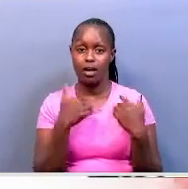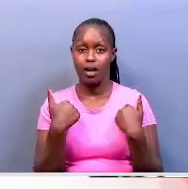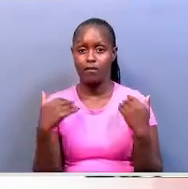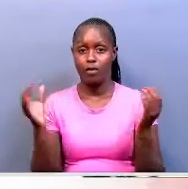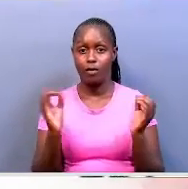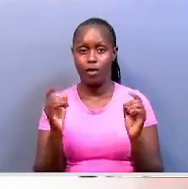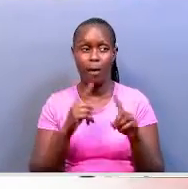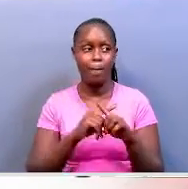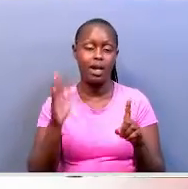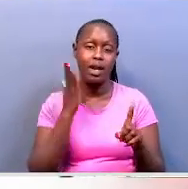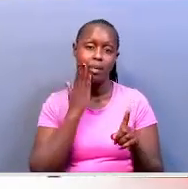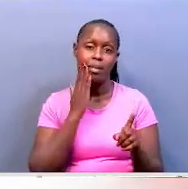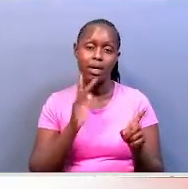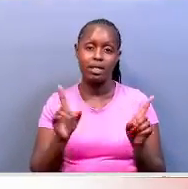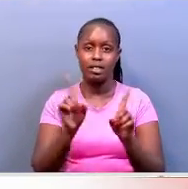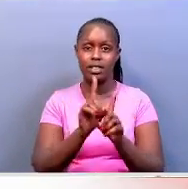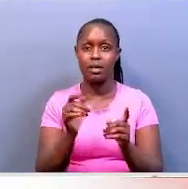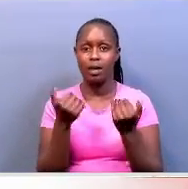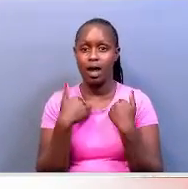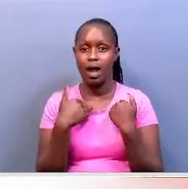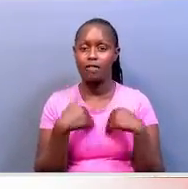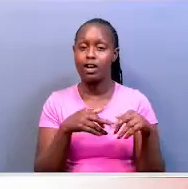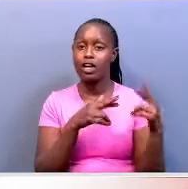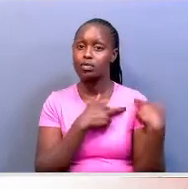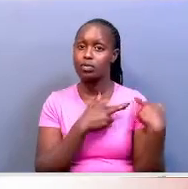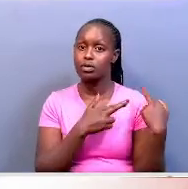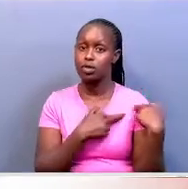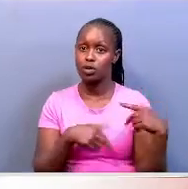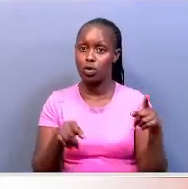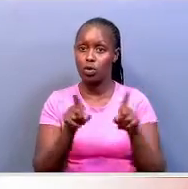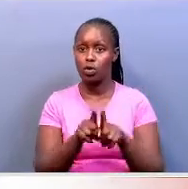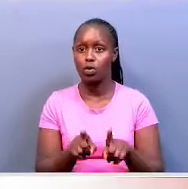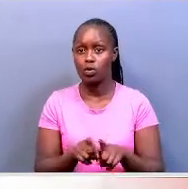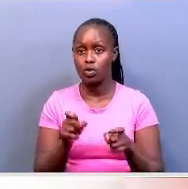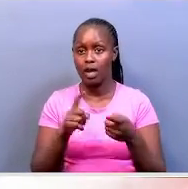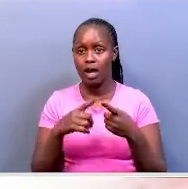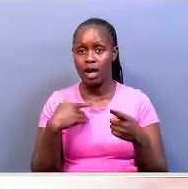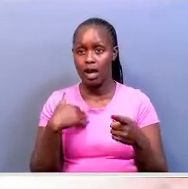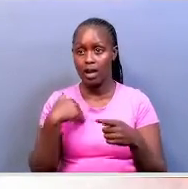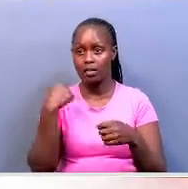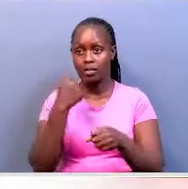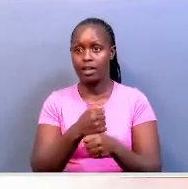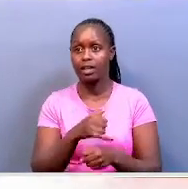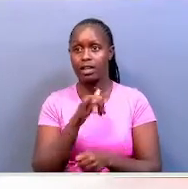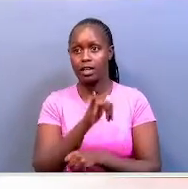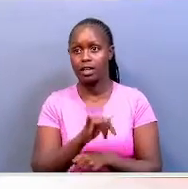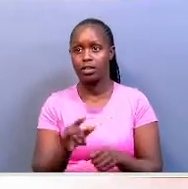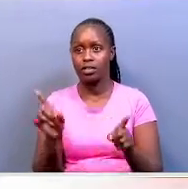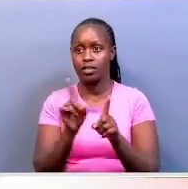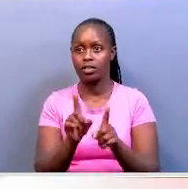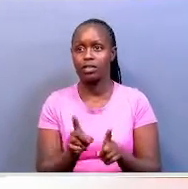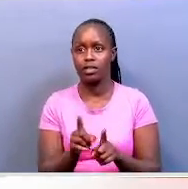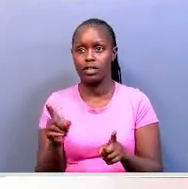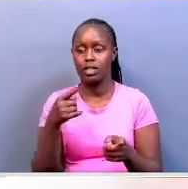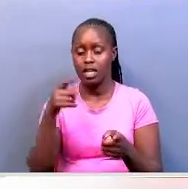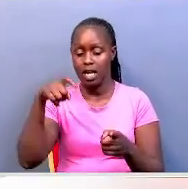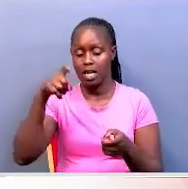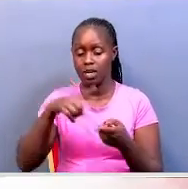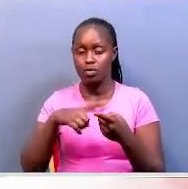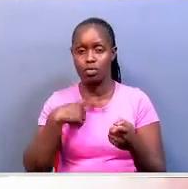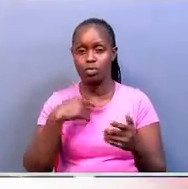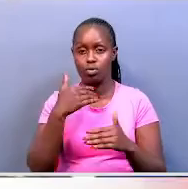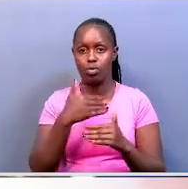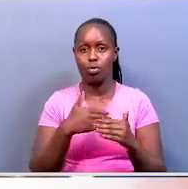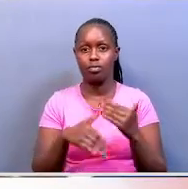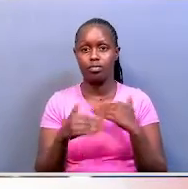mama pia akona jukumu. Pia ametelekeza, ni anatakana kujenga